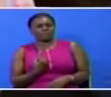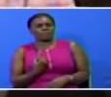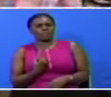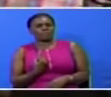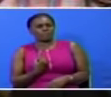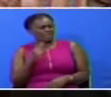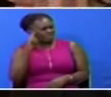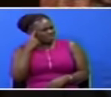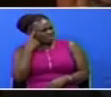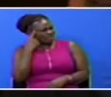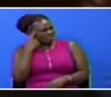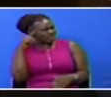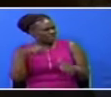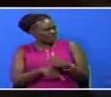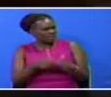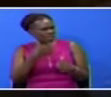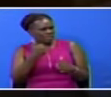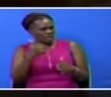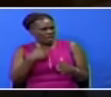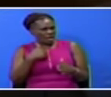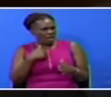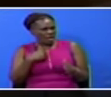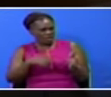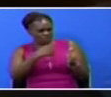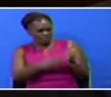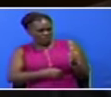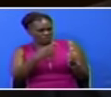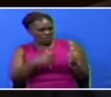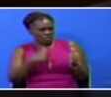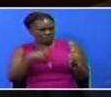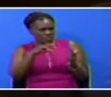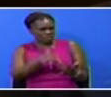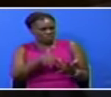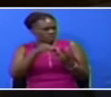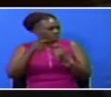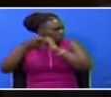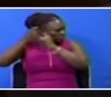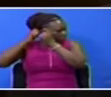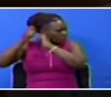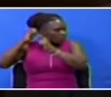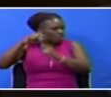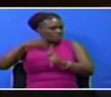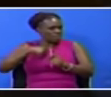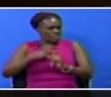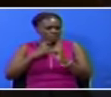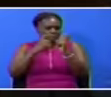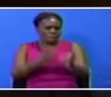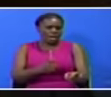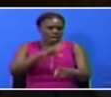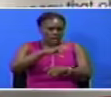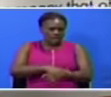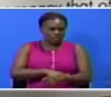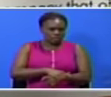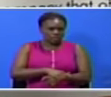I figured out, why can't I open a factory? Because I specialize in human hair extension, and I'm an award winner for human hair